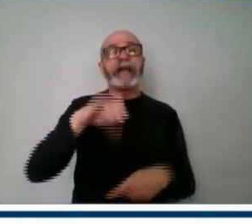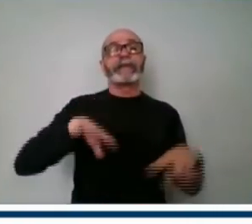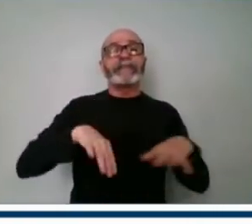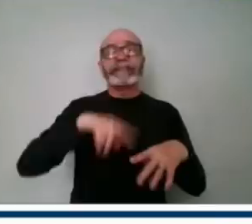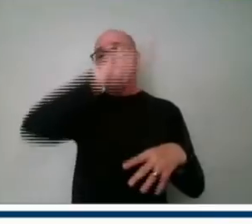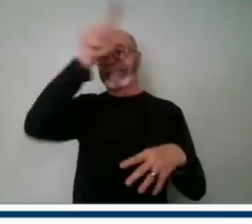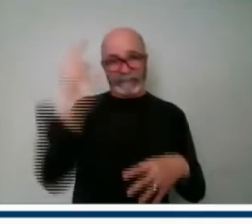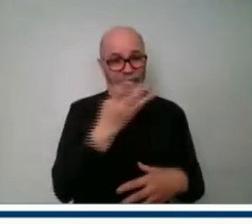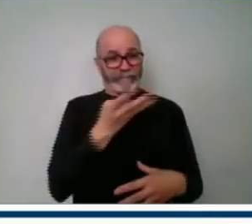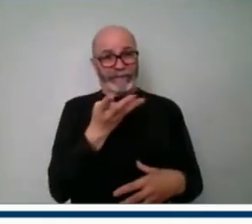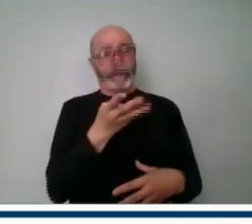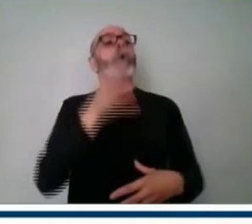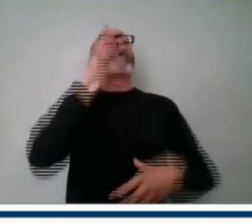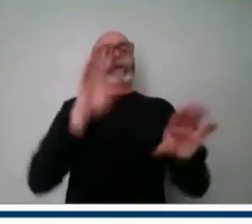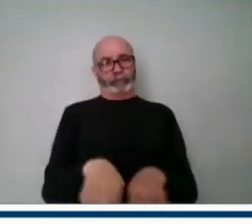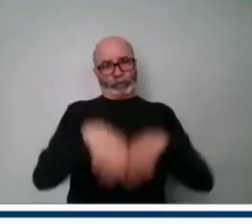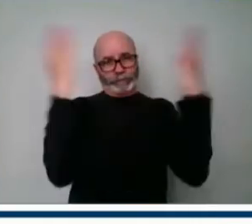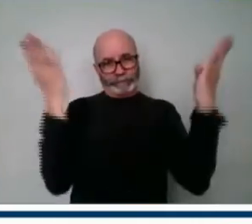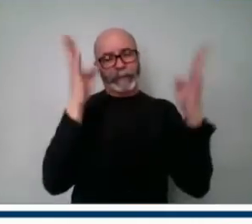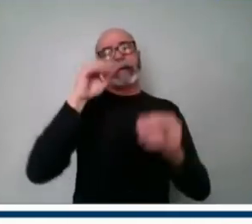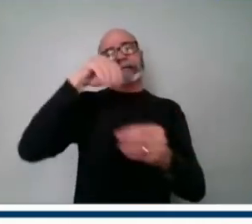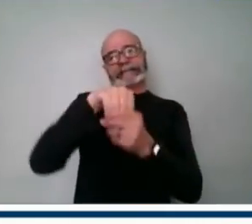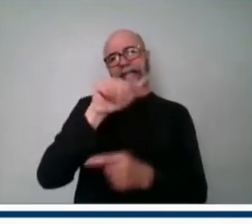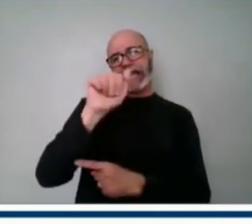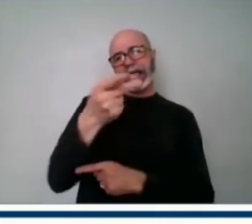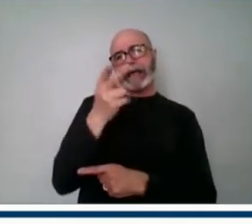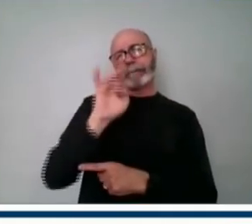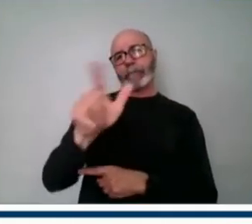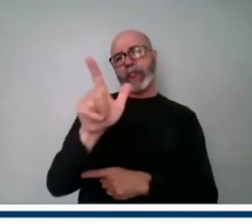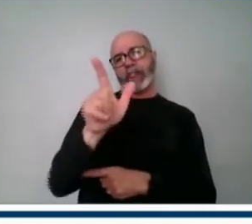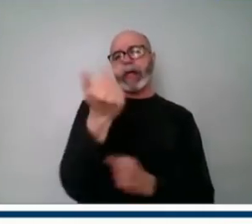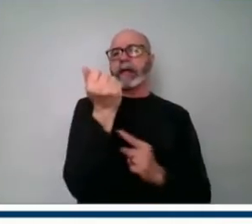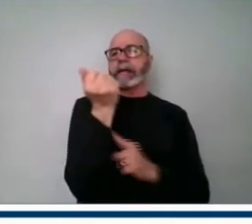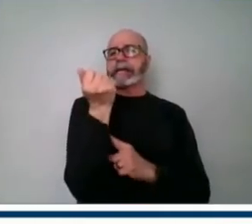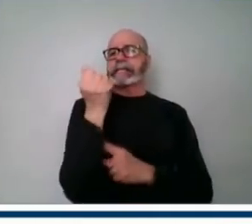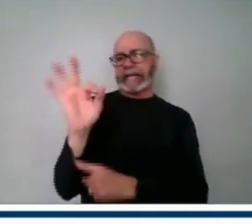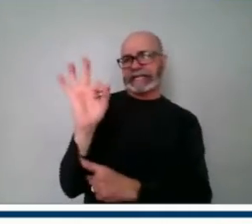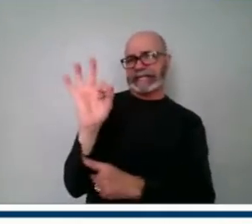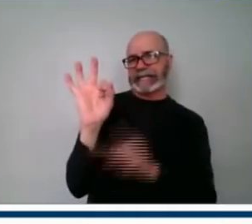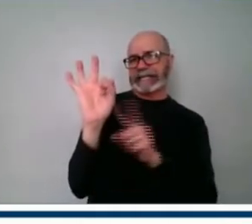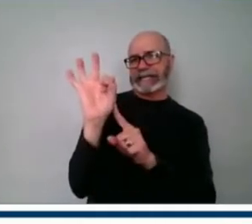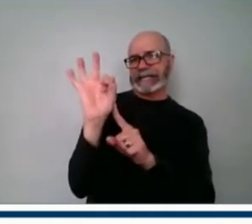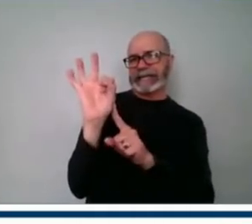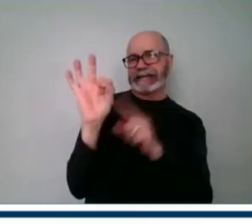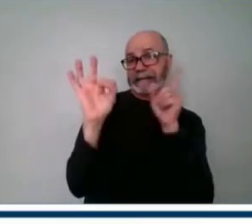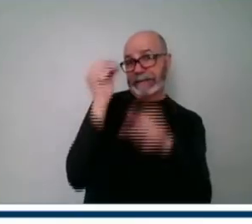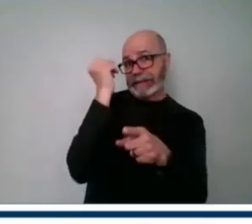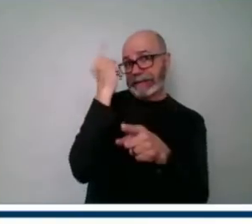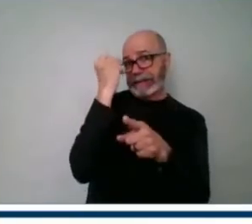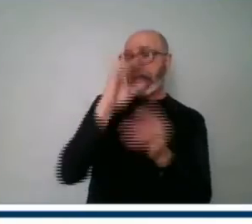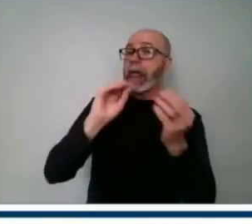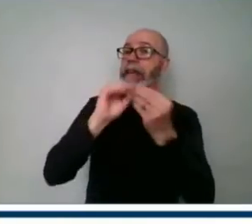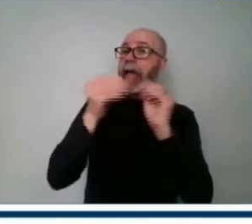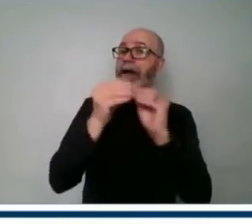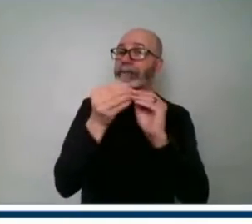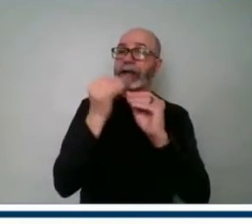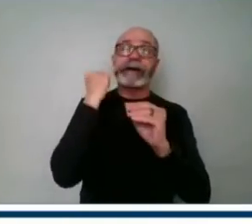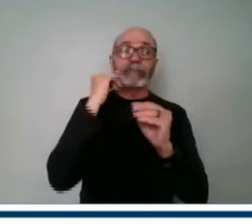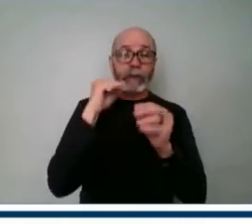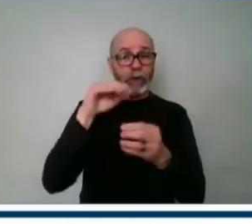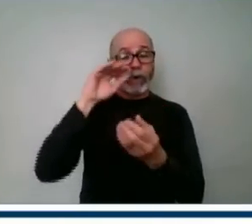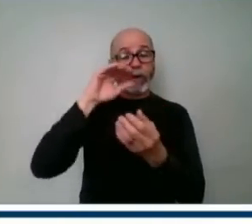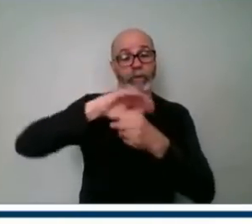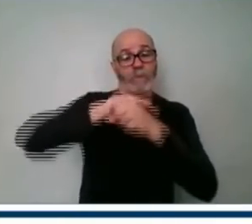Provided epidemiology is good and public health in each province supports it, citizens will be able to travel freely